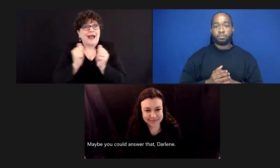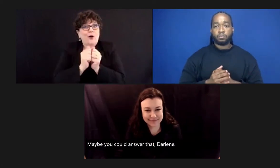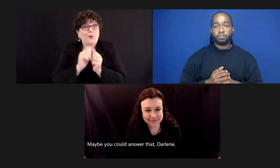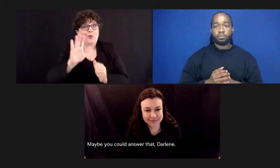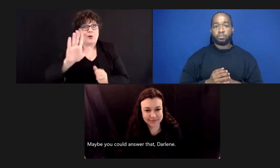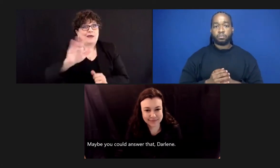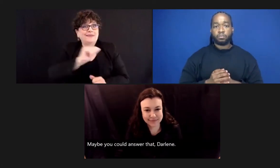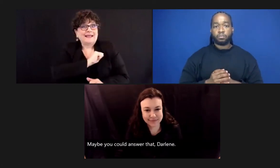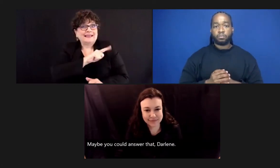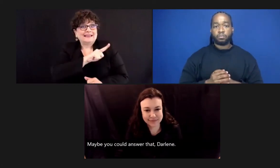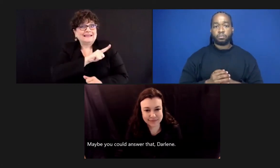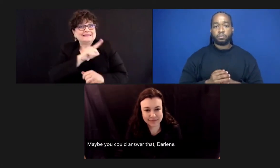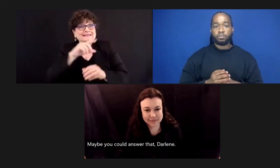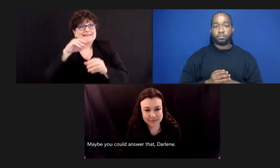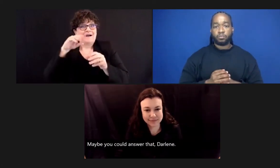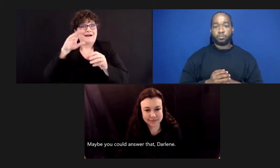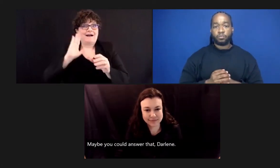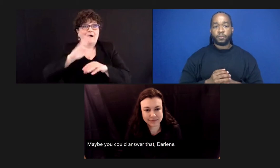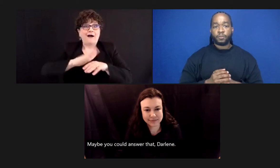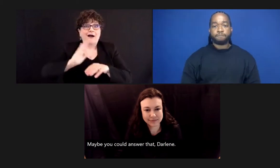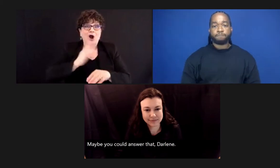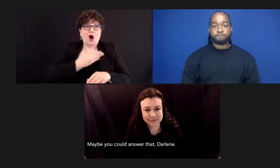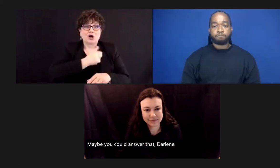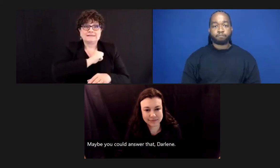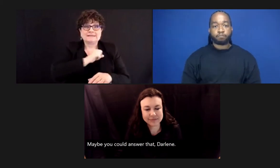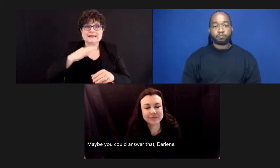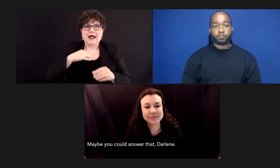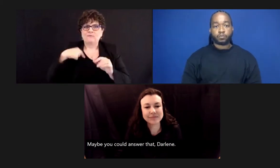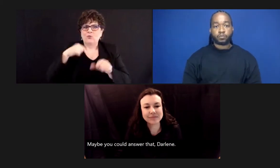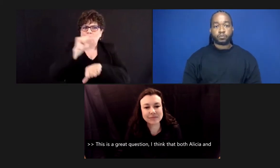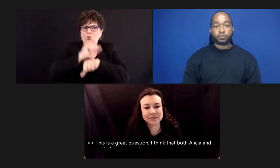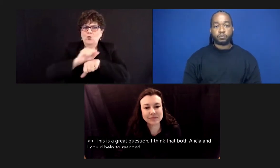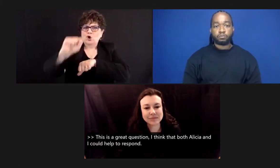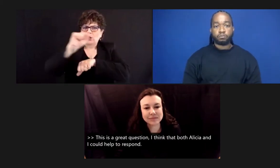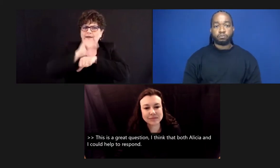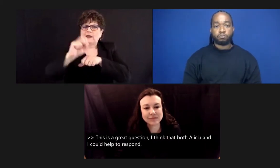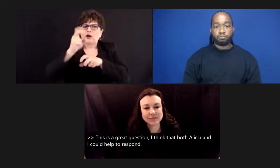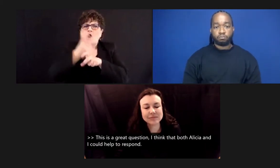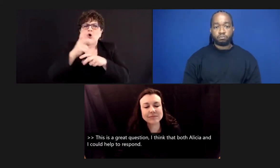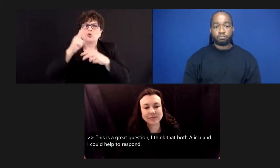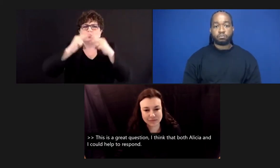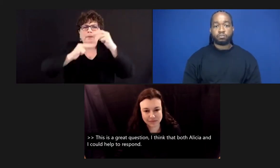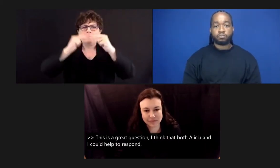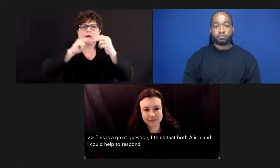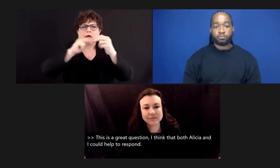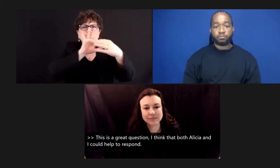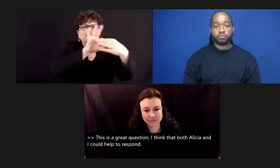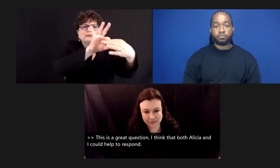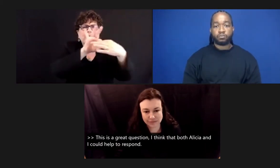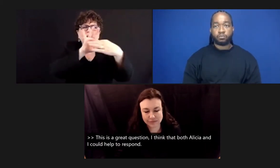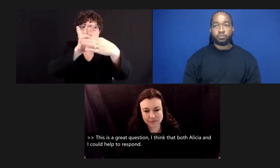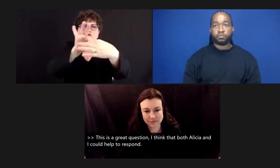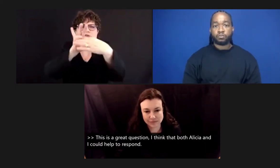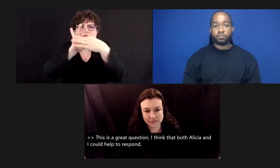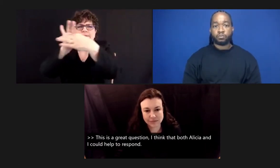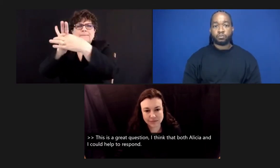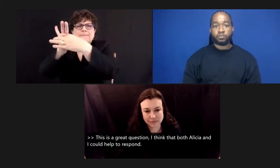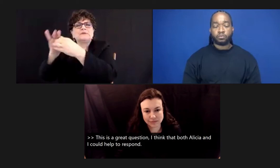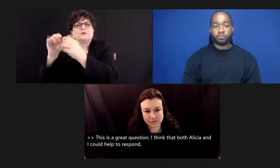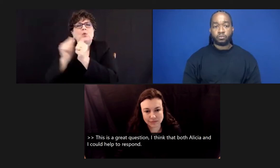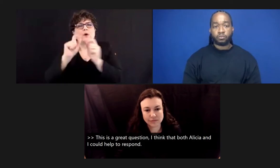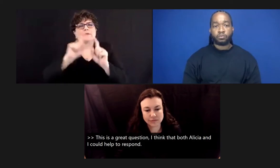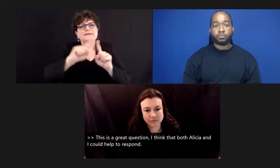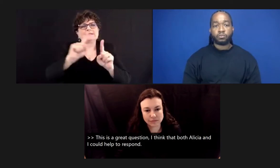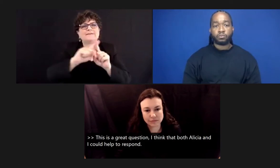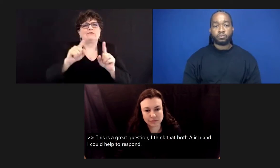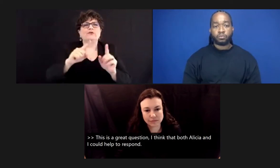and I could help to respond. Right now, with Alicia being on our staff, we are working very hard to